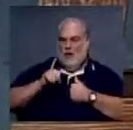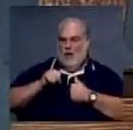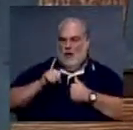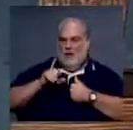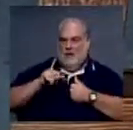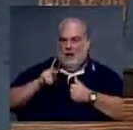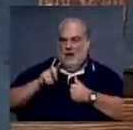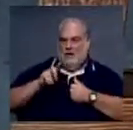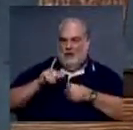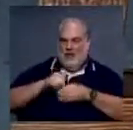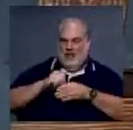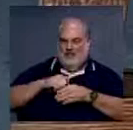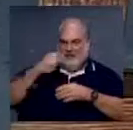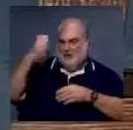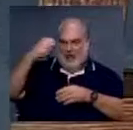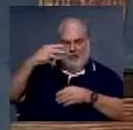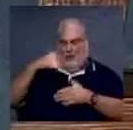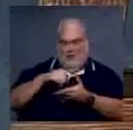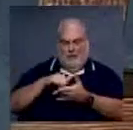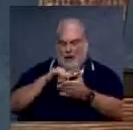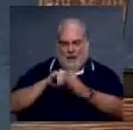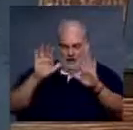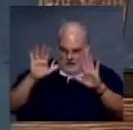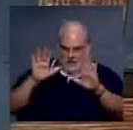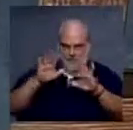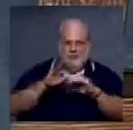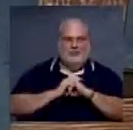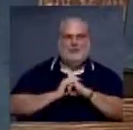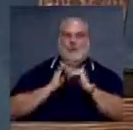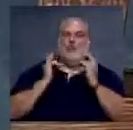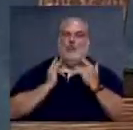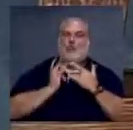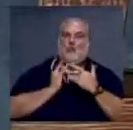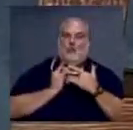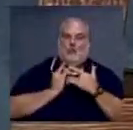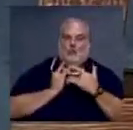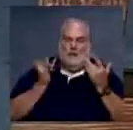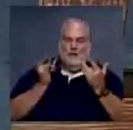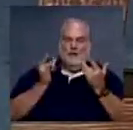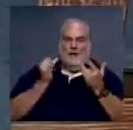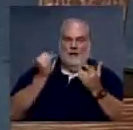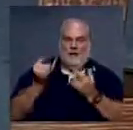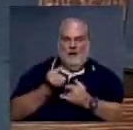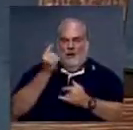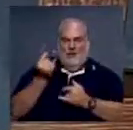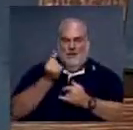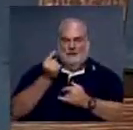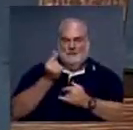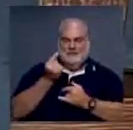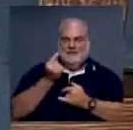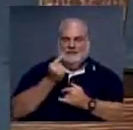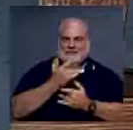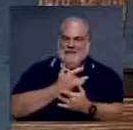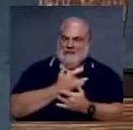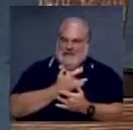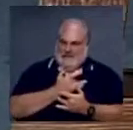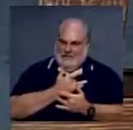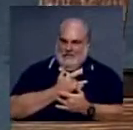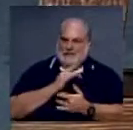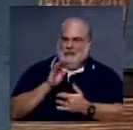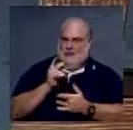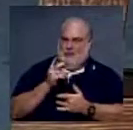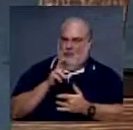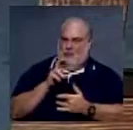It's so some of those amenities excited about. Also, the fact that we've always kind of been hesitant to board them because